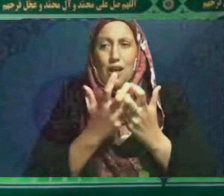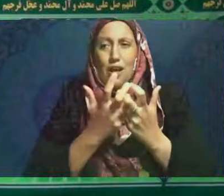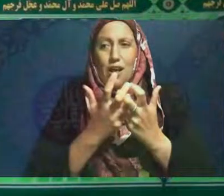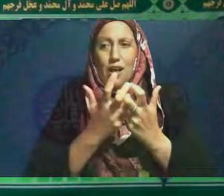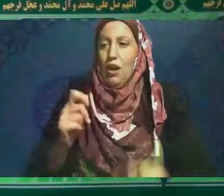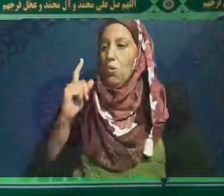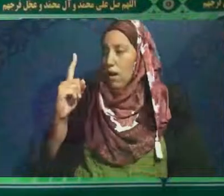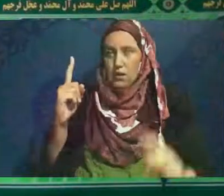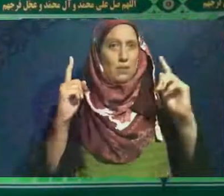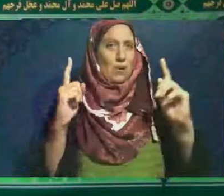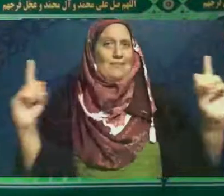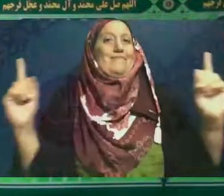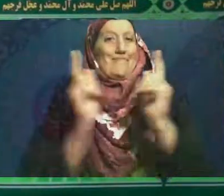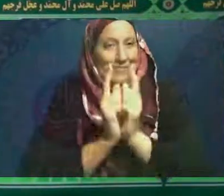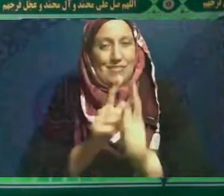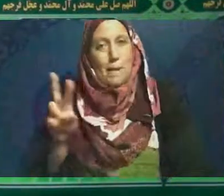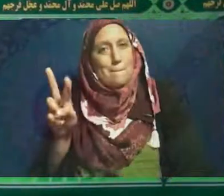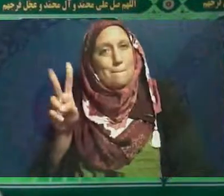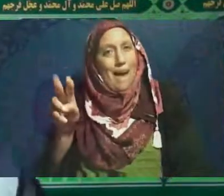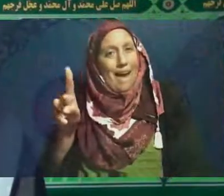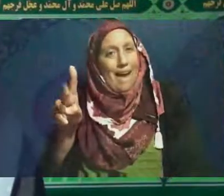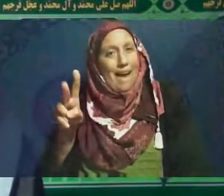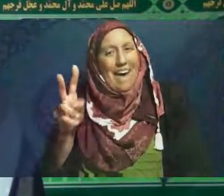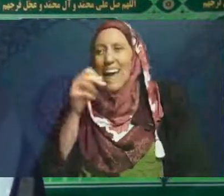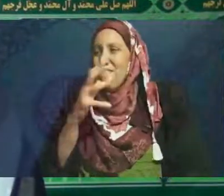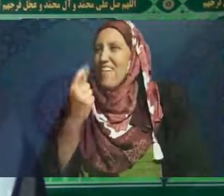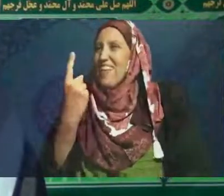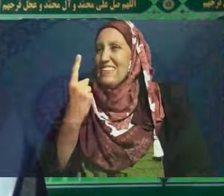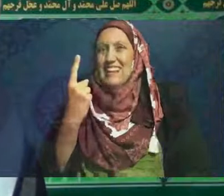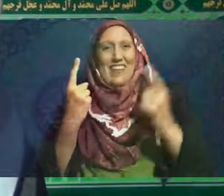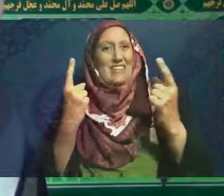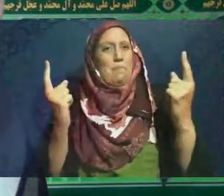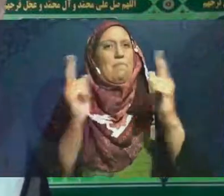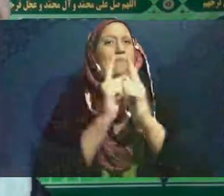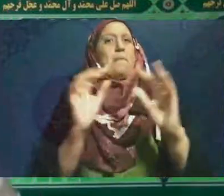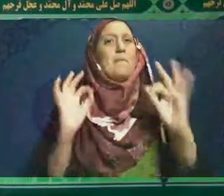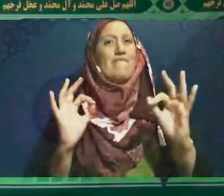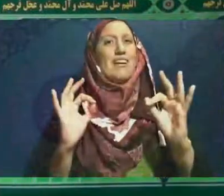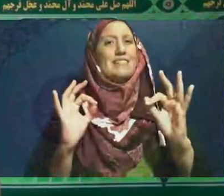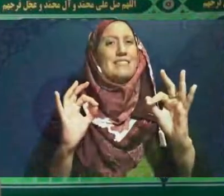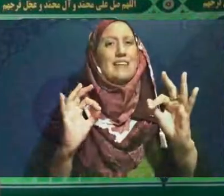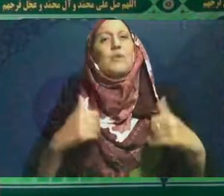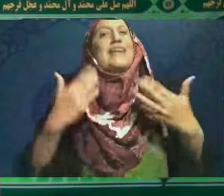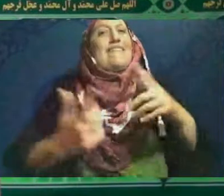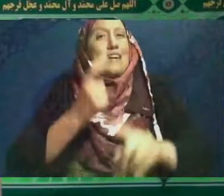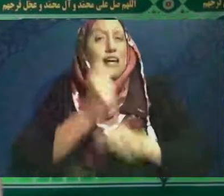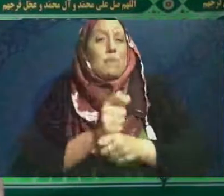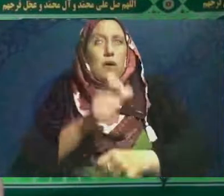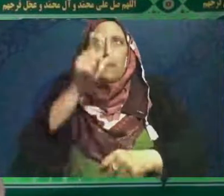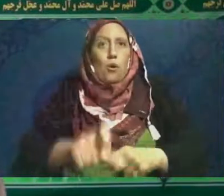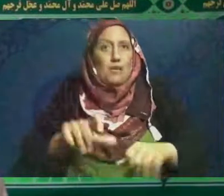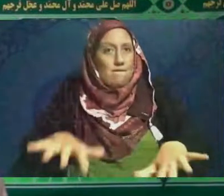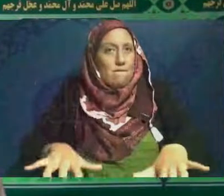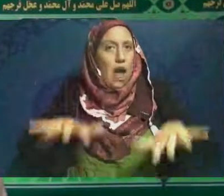other, the guy who is caught in a flood, he is supposed to raise his hand, and the one in the helicopter,